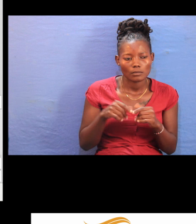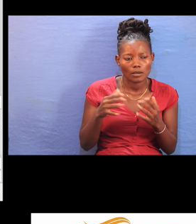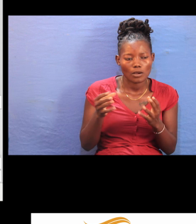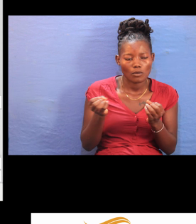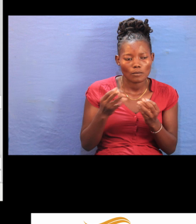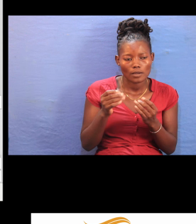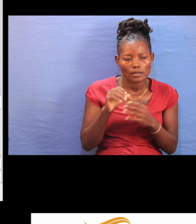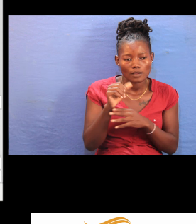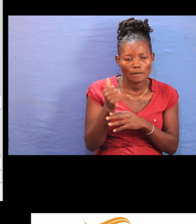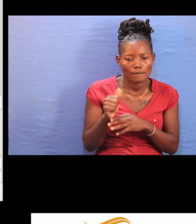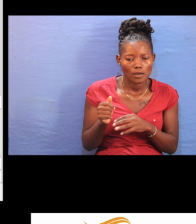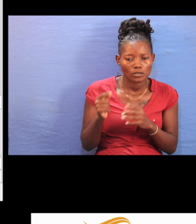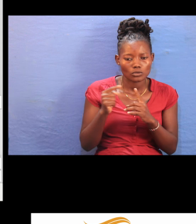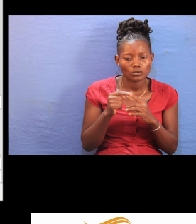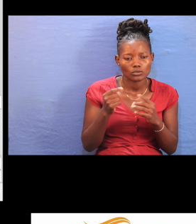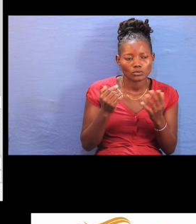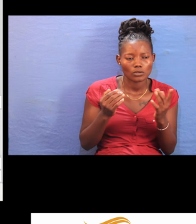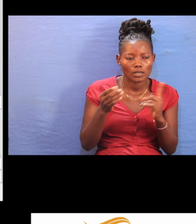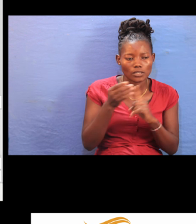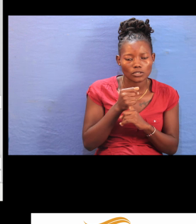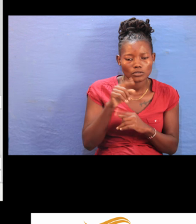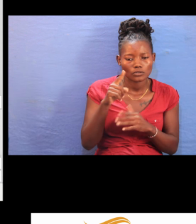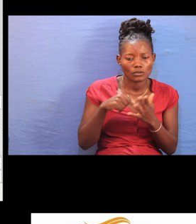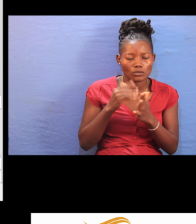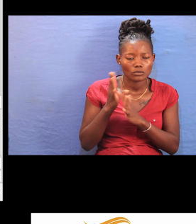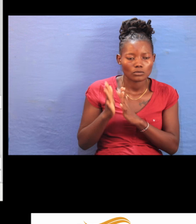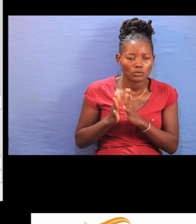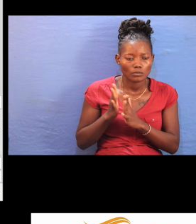make, things like that,